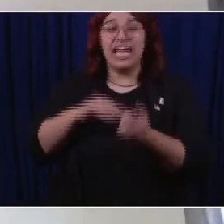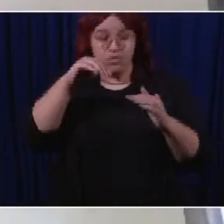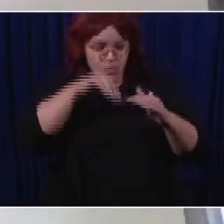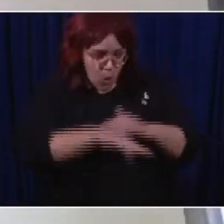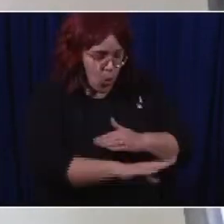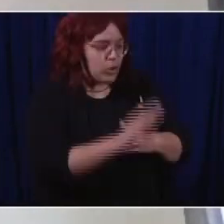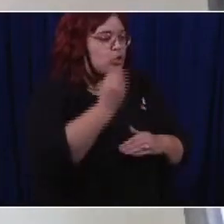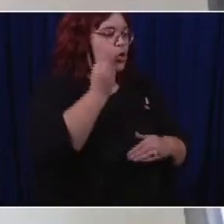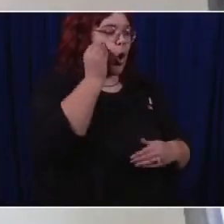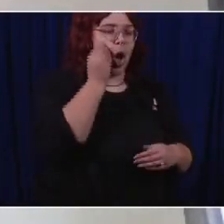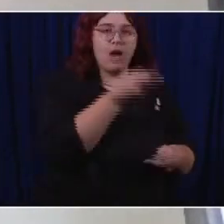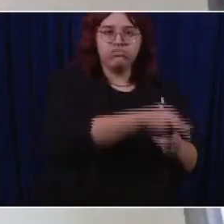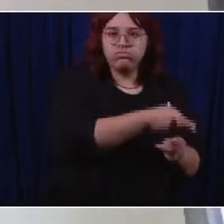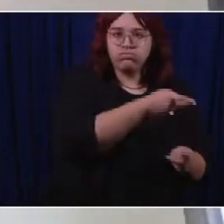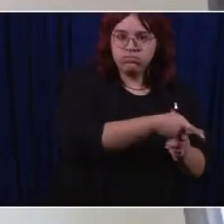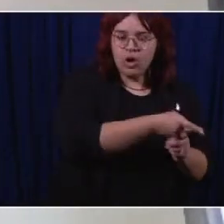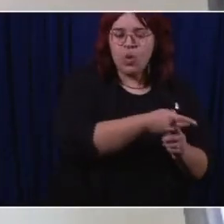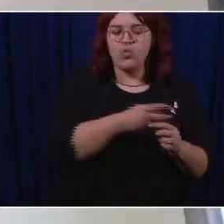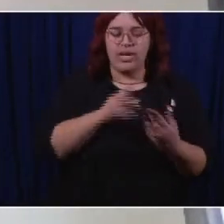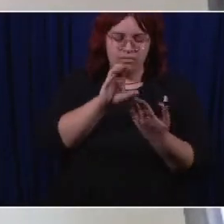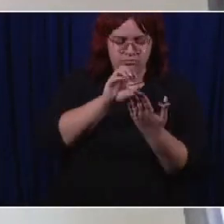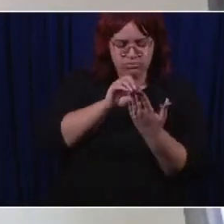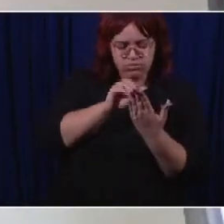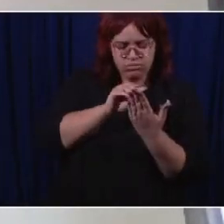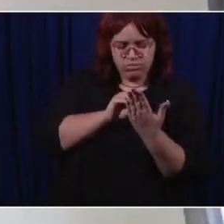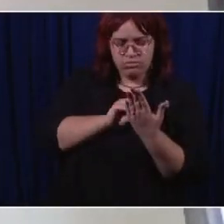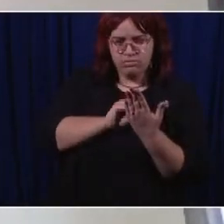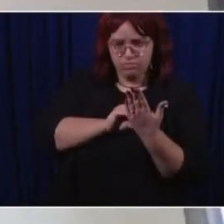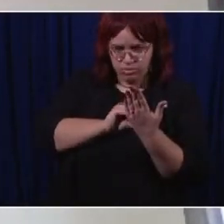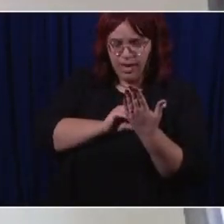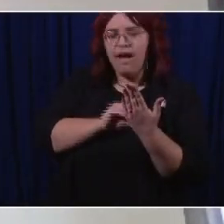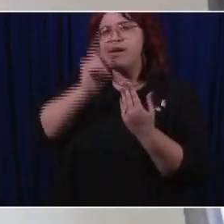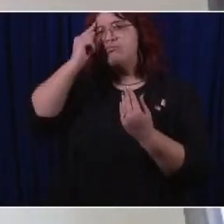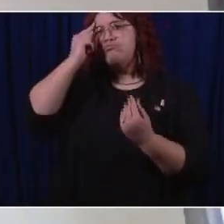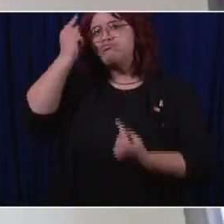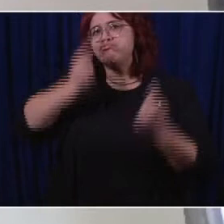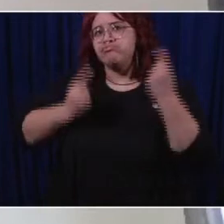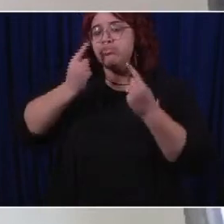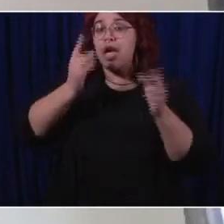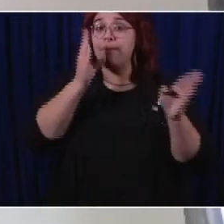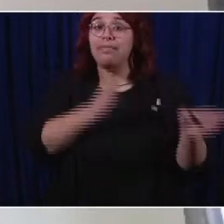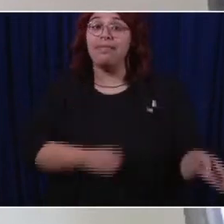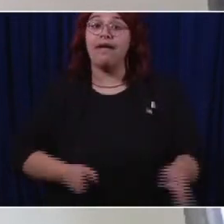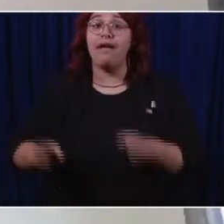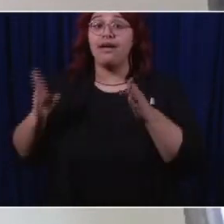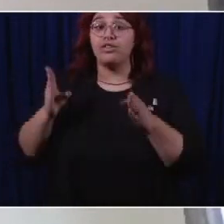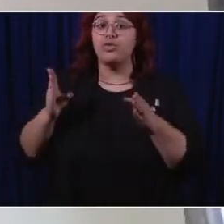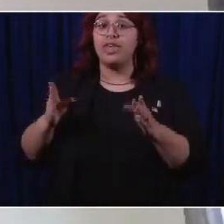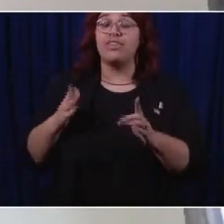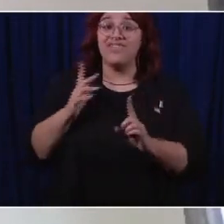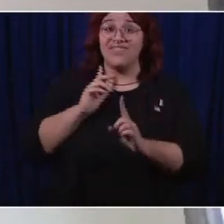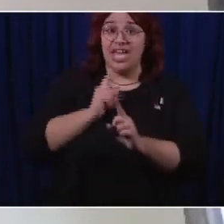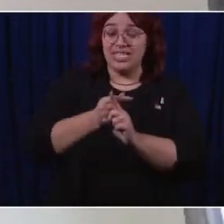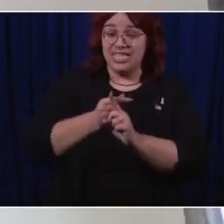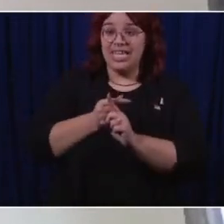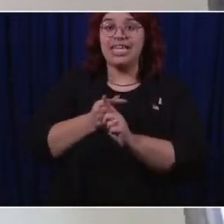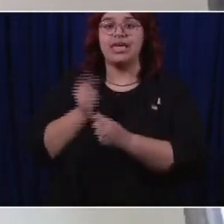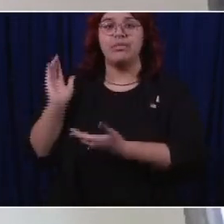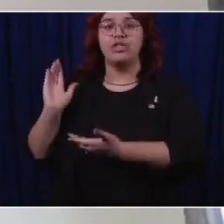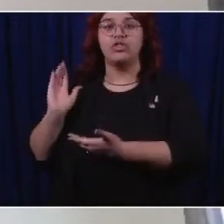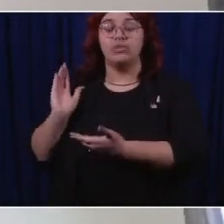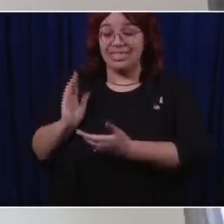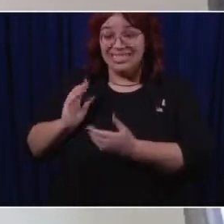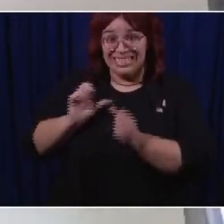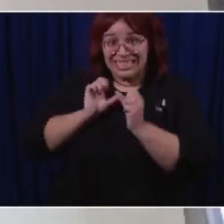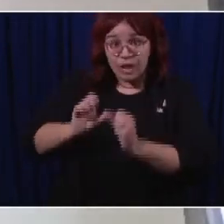the proper way to store and to deliver the vaccine. You have to keep in mind that this vaccine